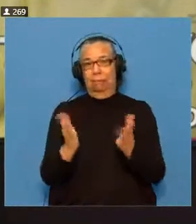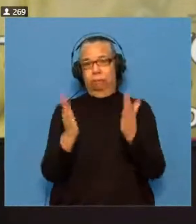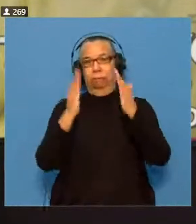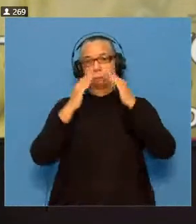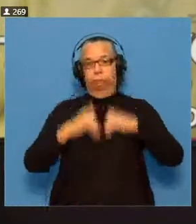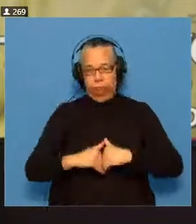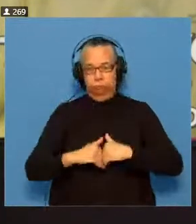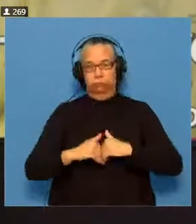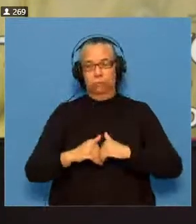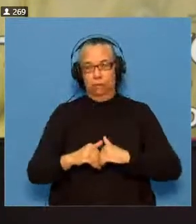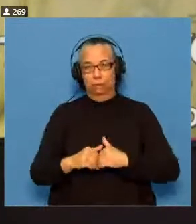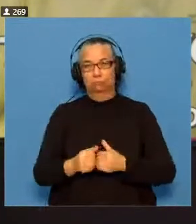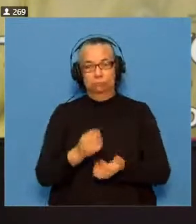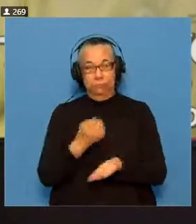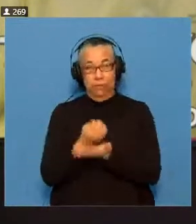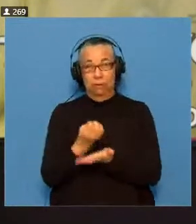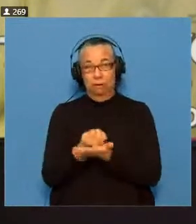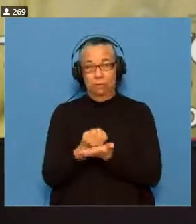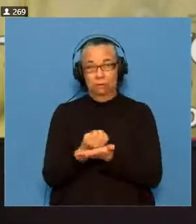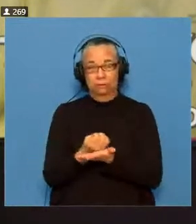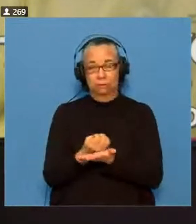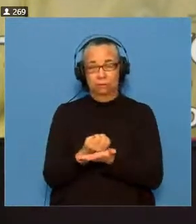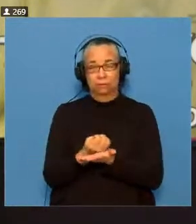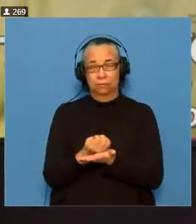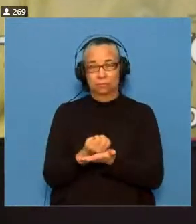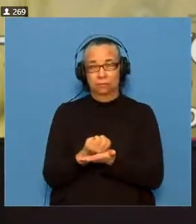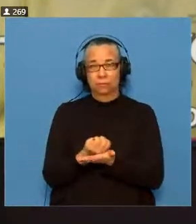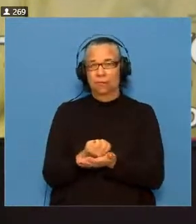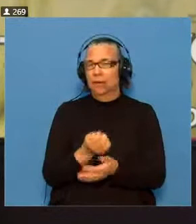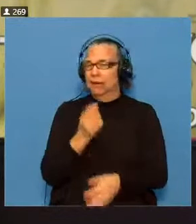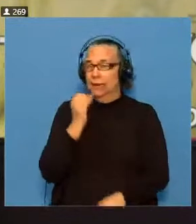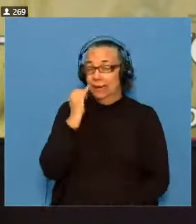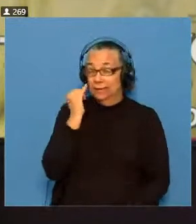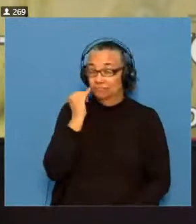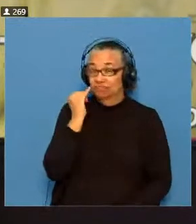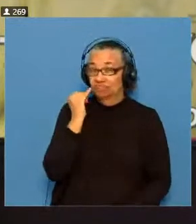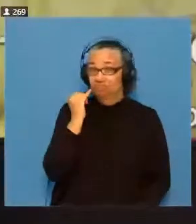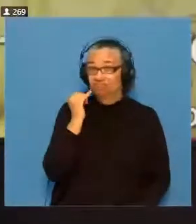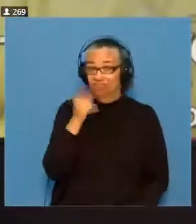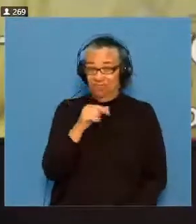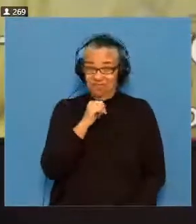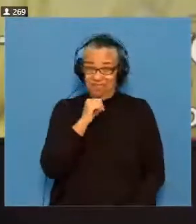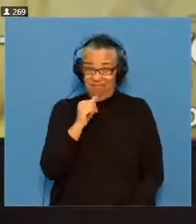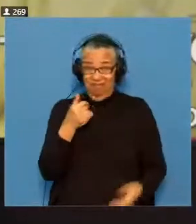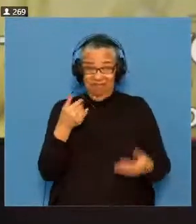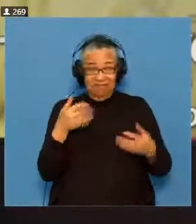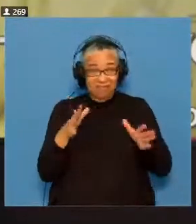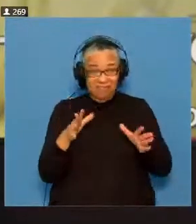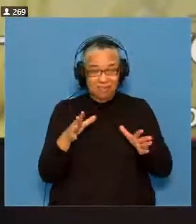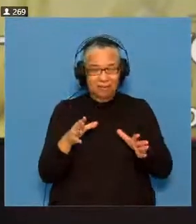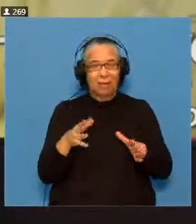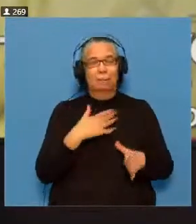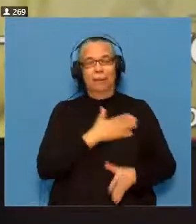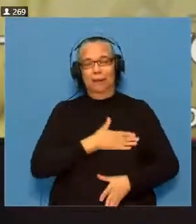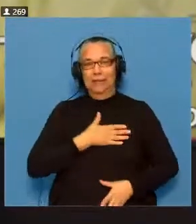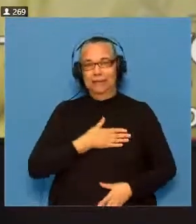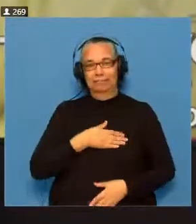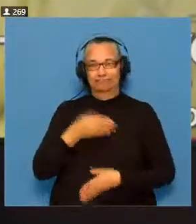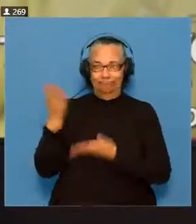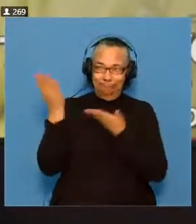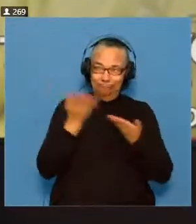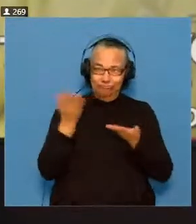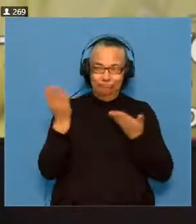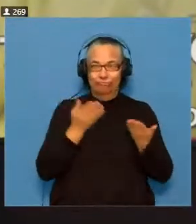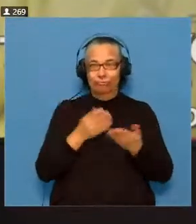entire economy. And if you have not already, we encourage you to download the We Health app, and it is an